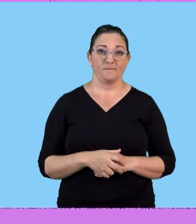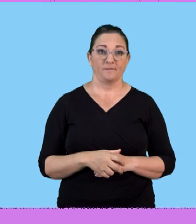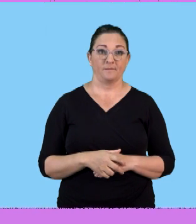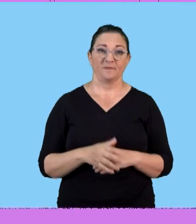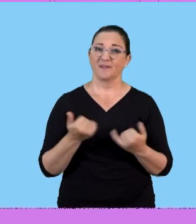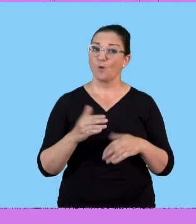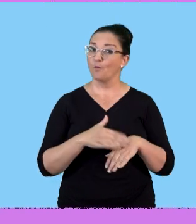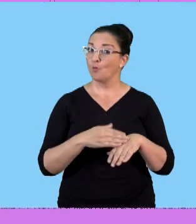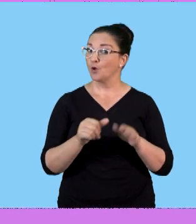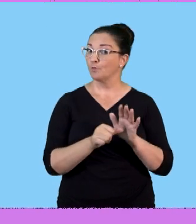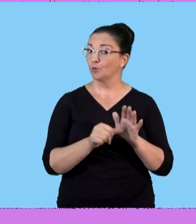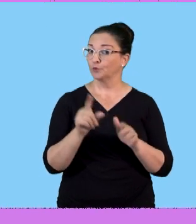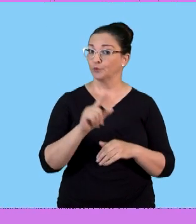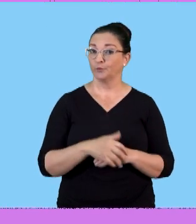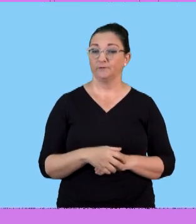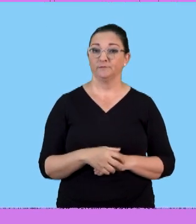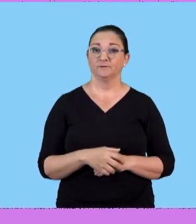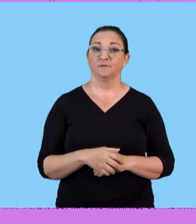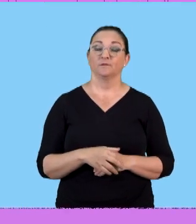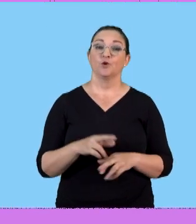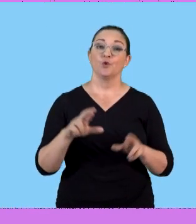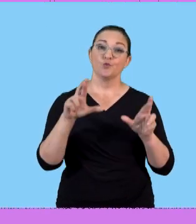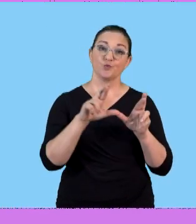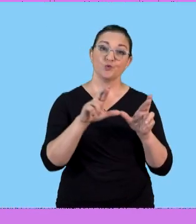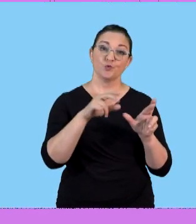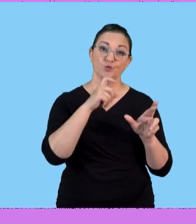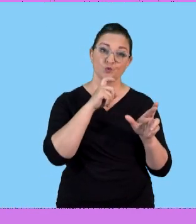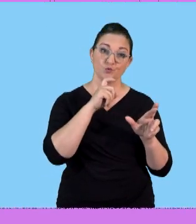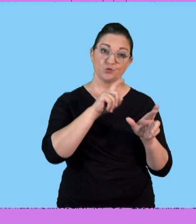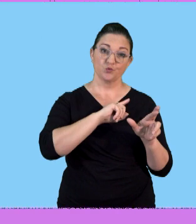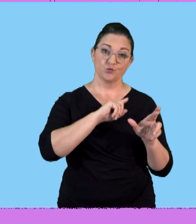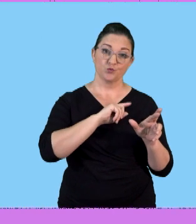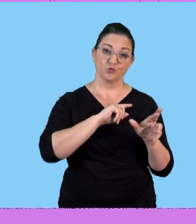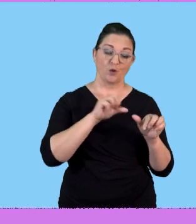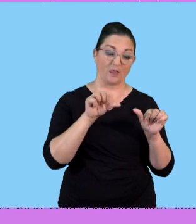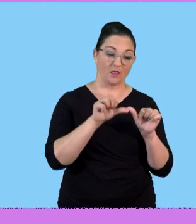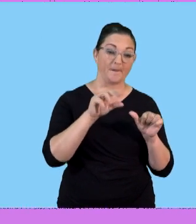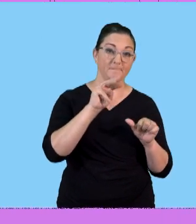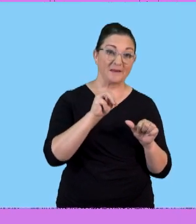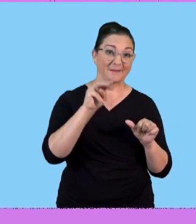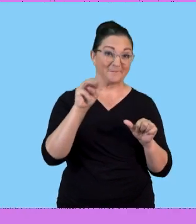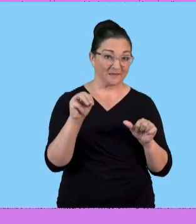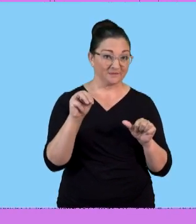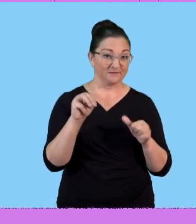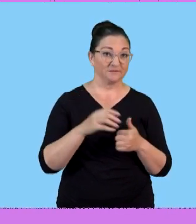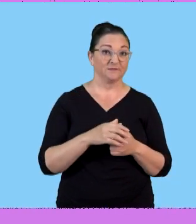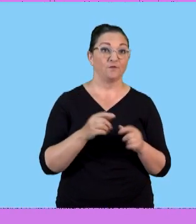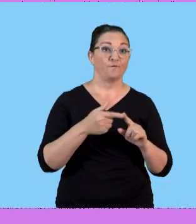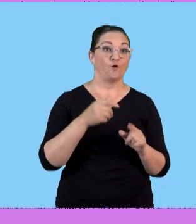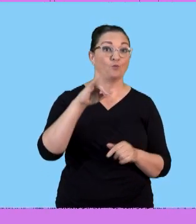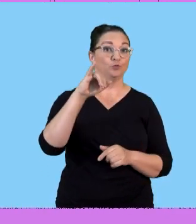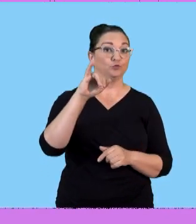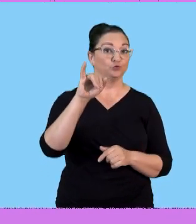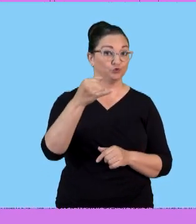Bloemfontein. What else is important? Use your ruler to measure the distance in millimeters, right,